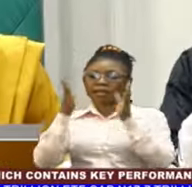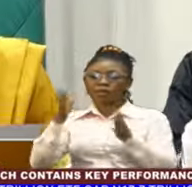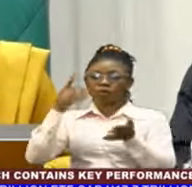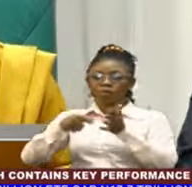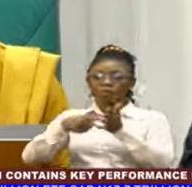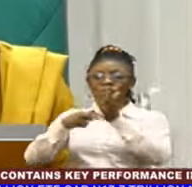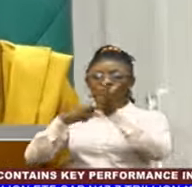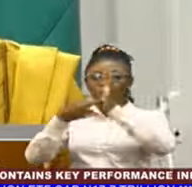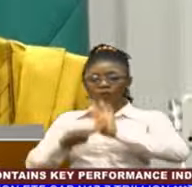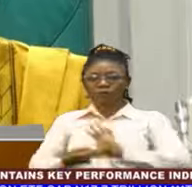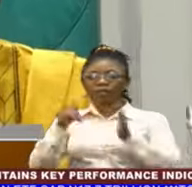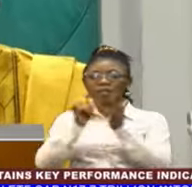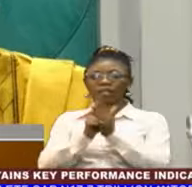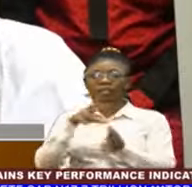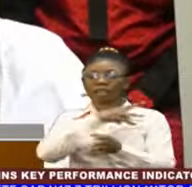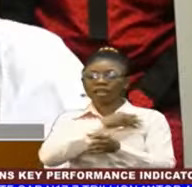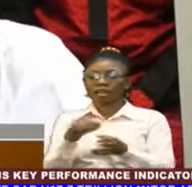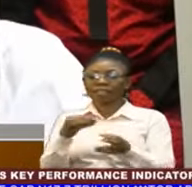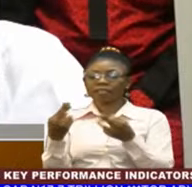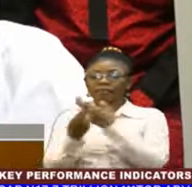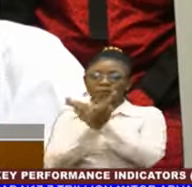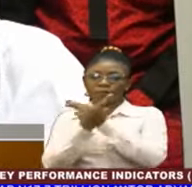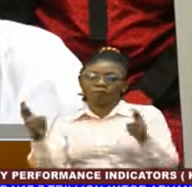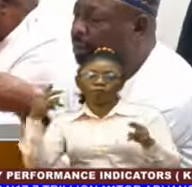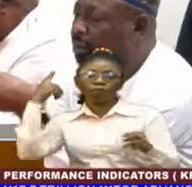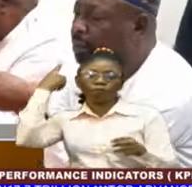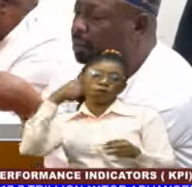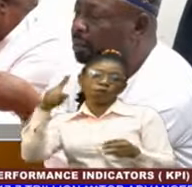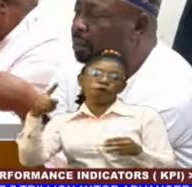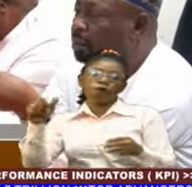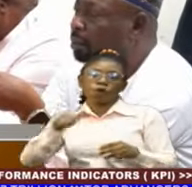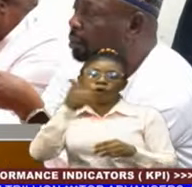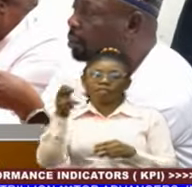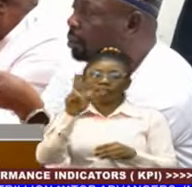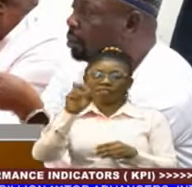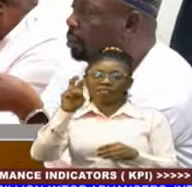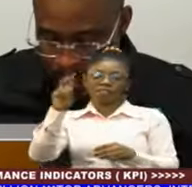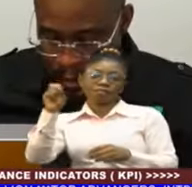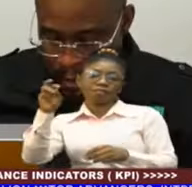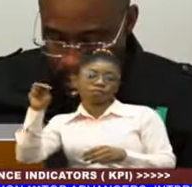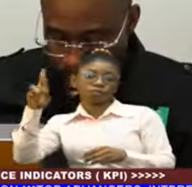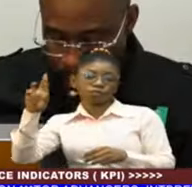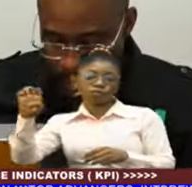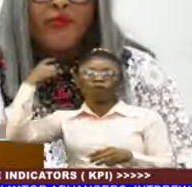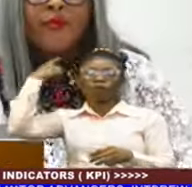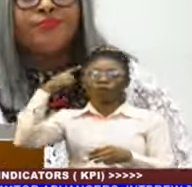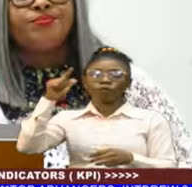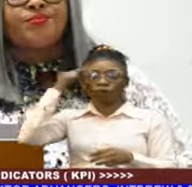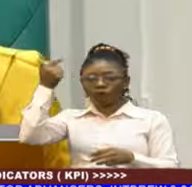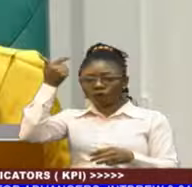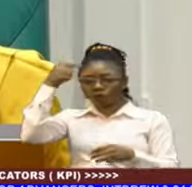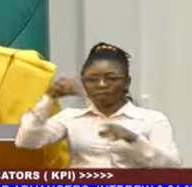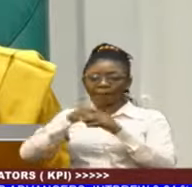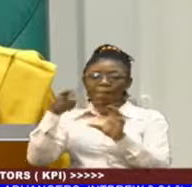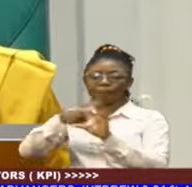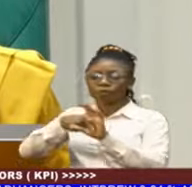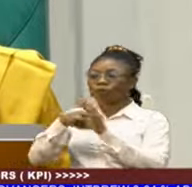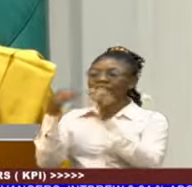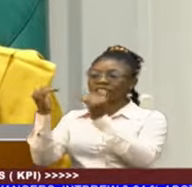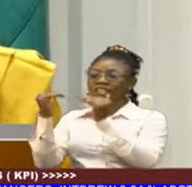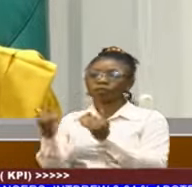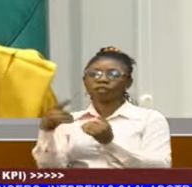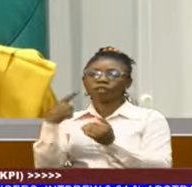regime and pursuing recovery of unremitted revenues accruing to the federal government in the petroleum sector. The